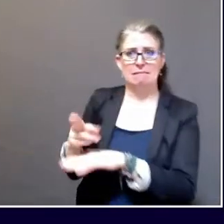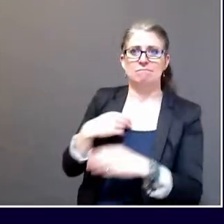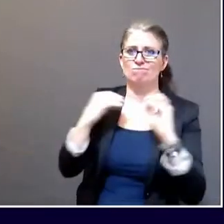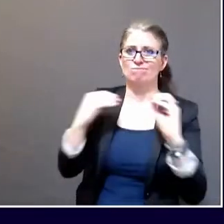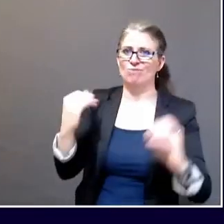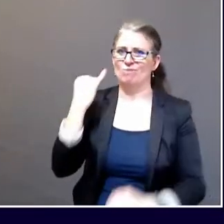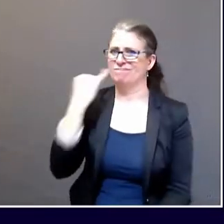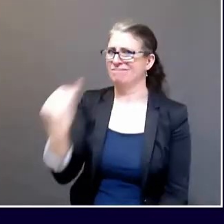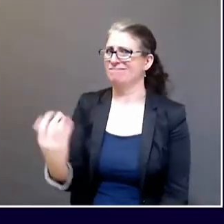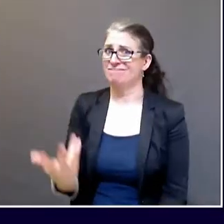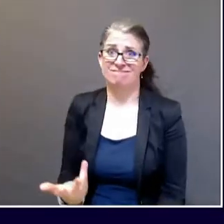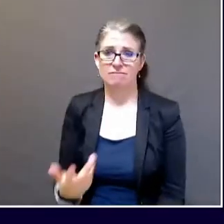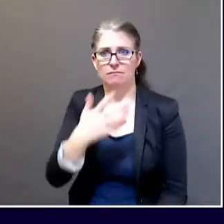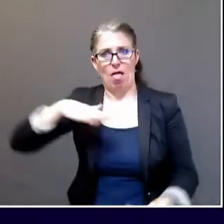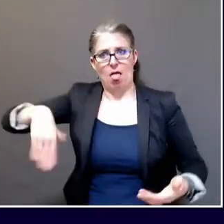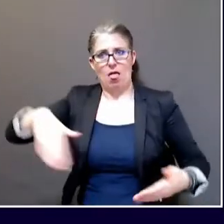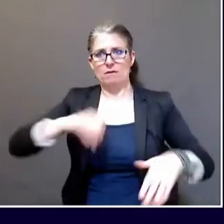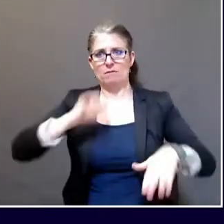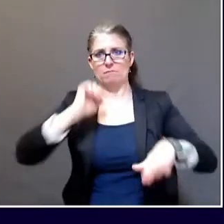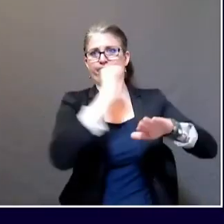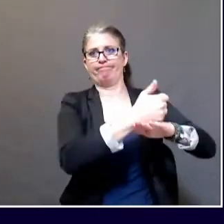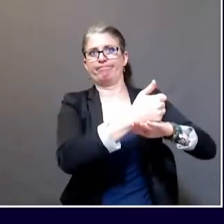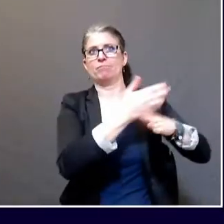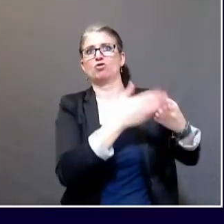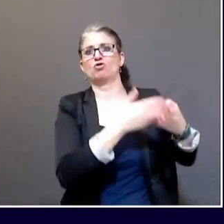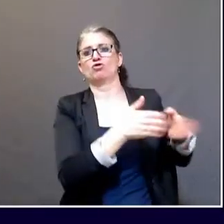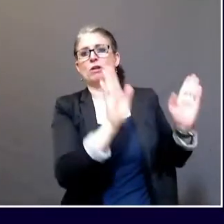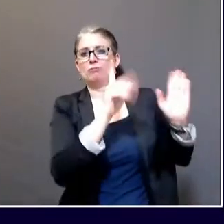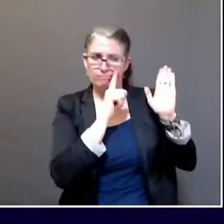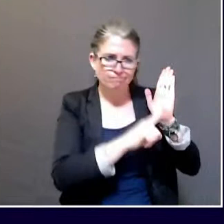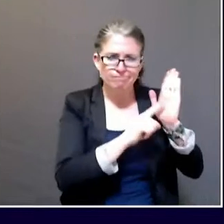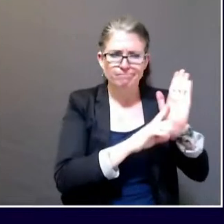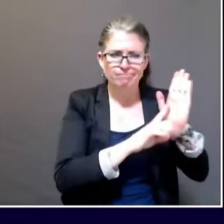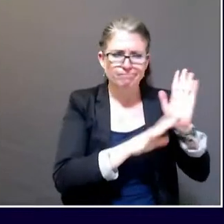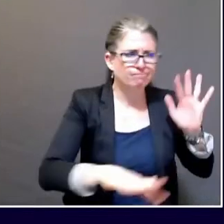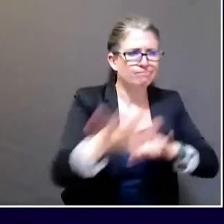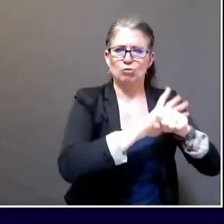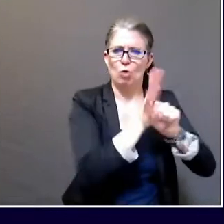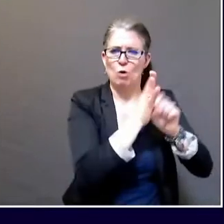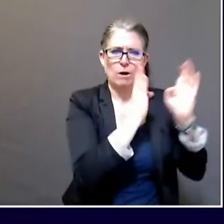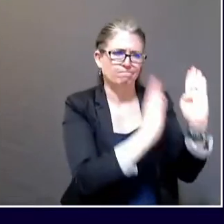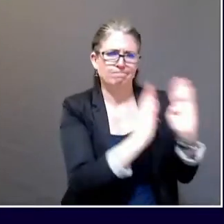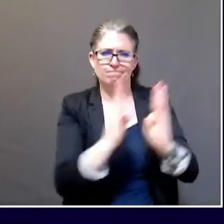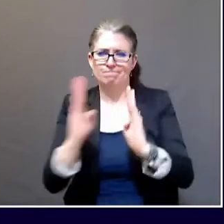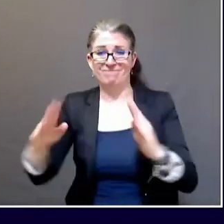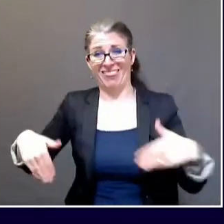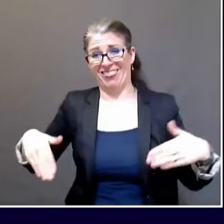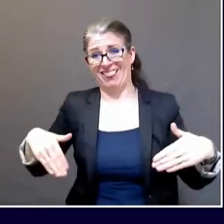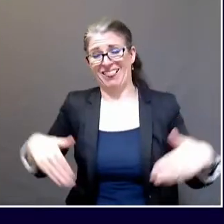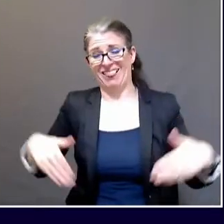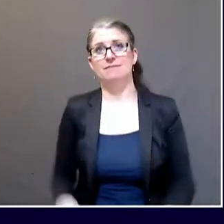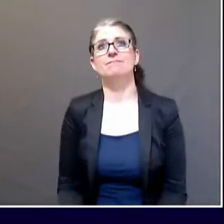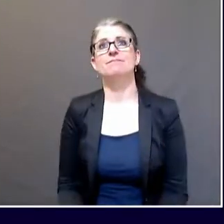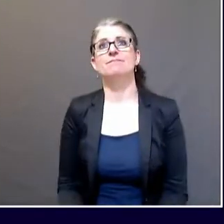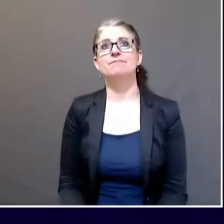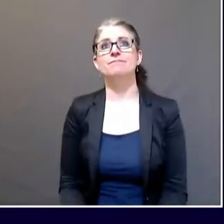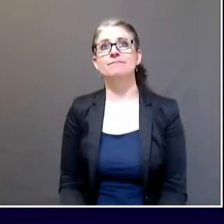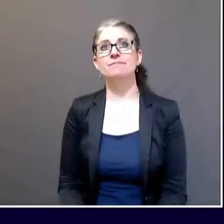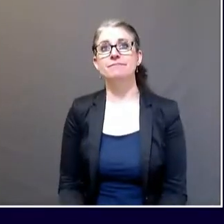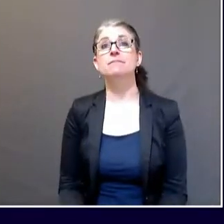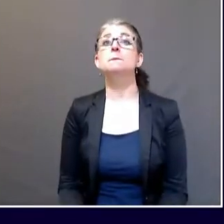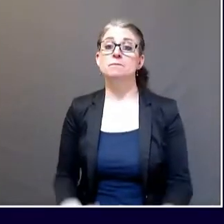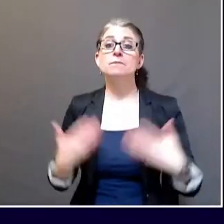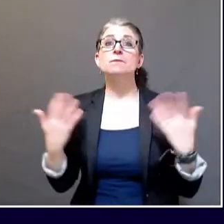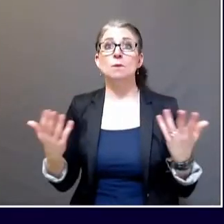months, 3 months, our insight into when folks are no longer considered infectious with COVID has